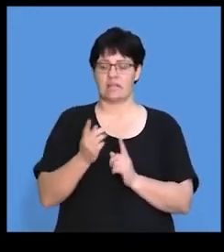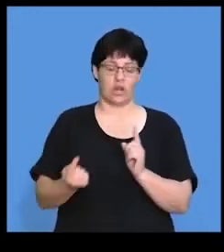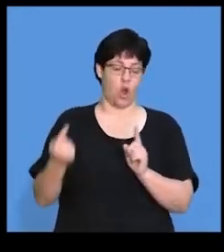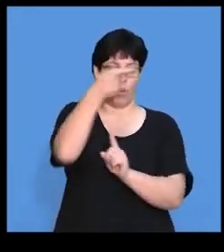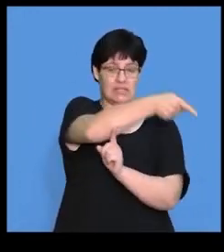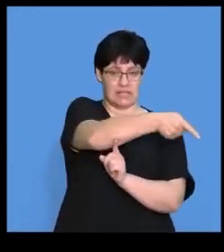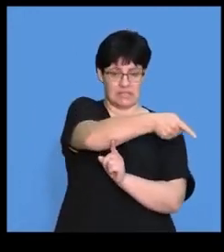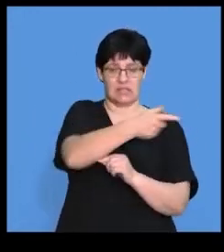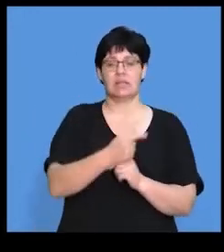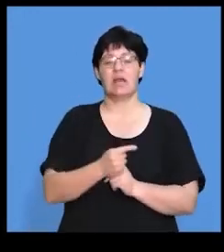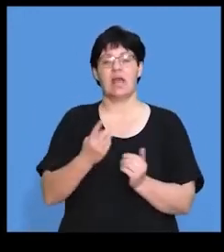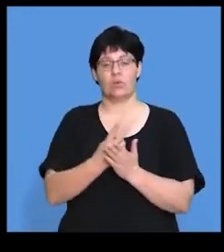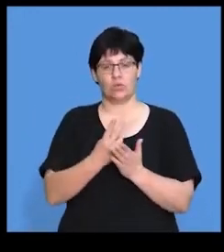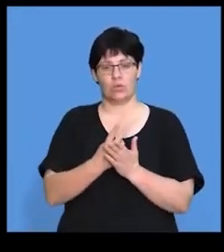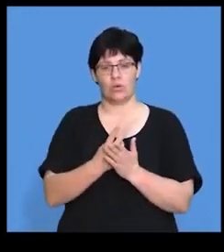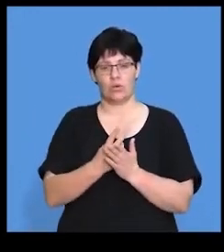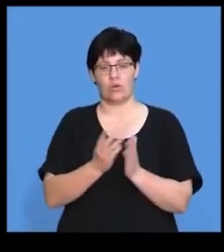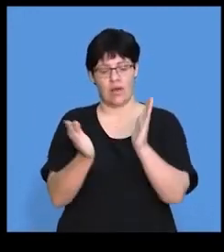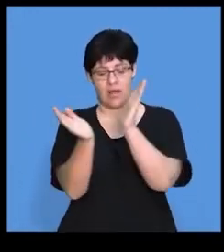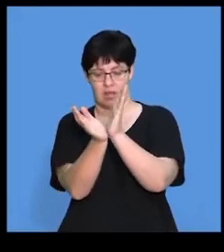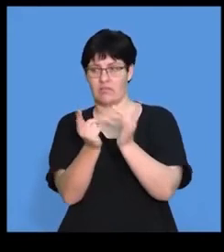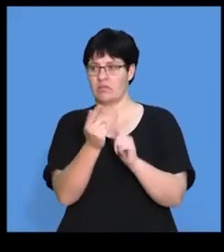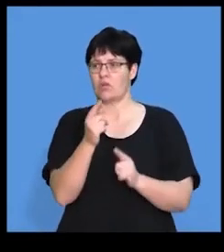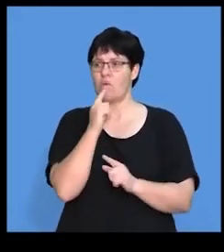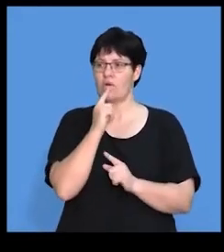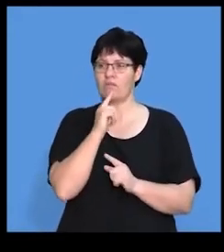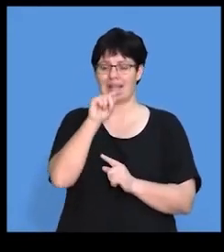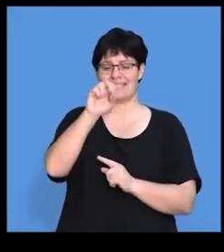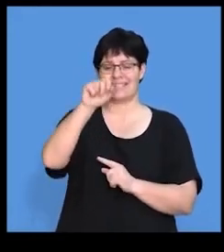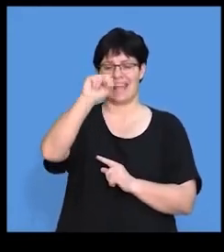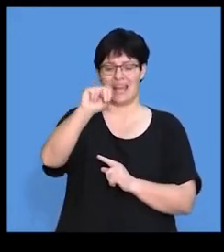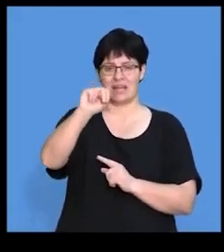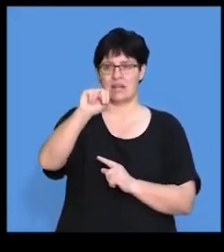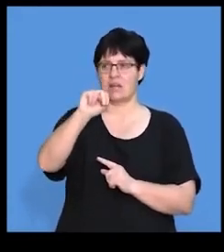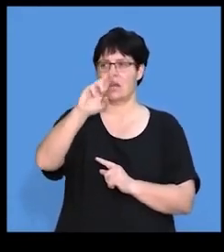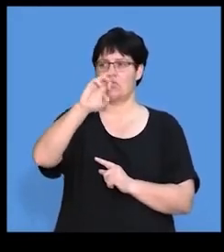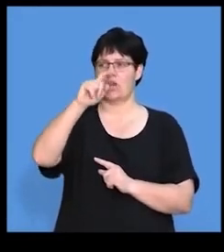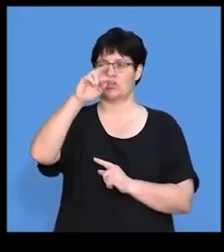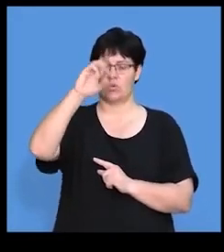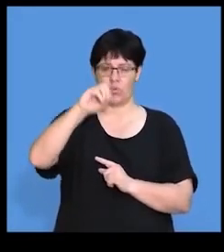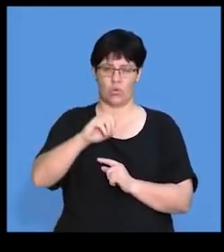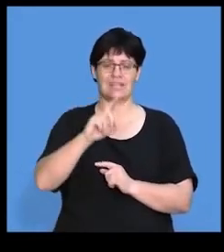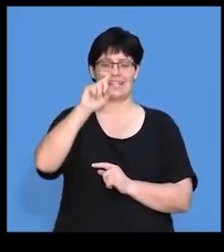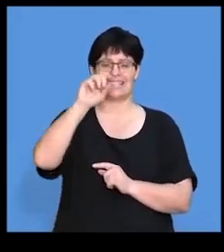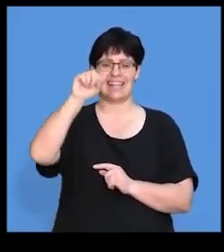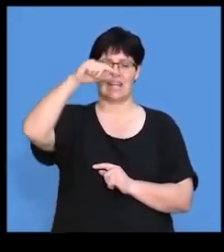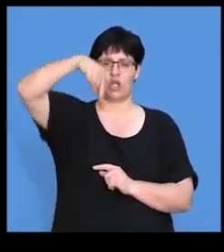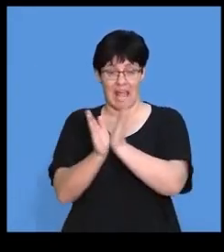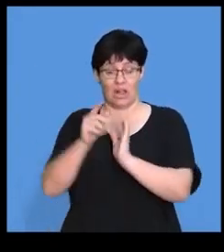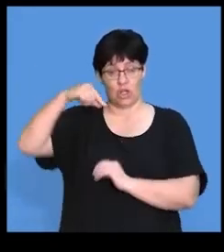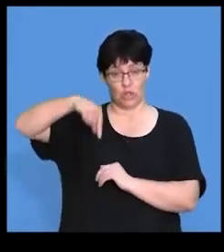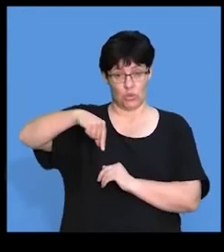side opposite, and we're working with the side adjacent to it. So therefore, we're using our tan ratio. We're going to find what tan of q